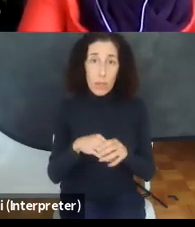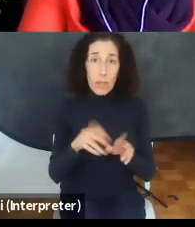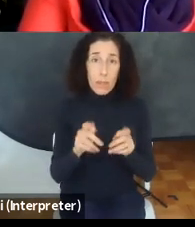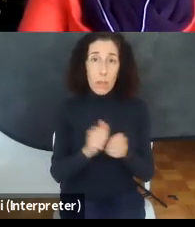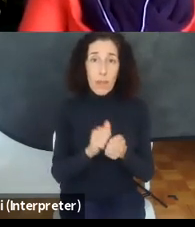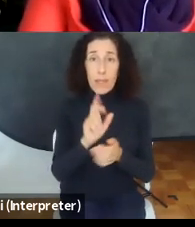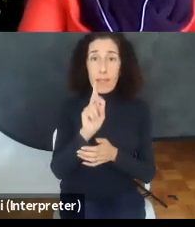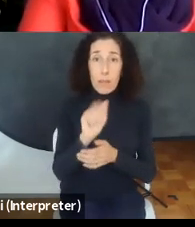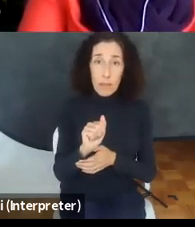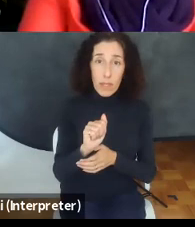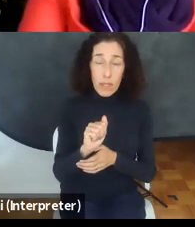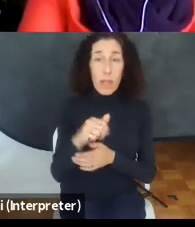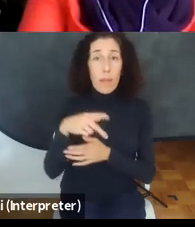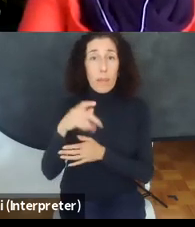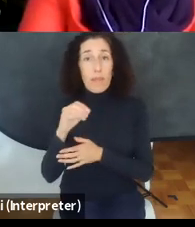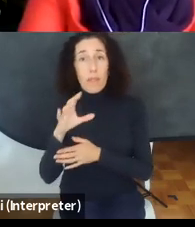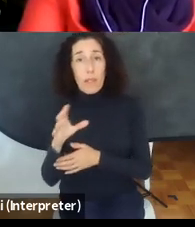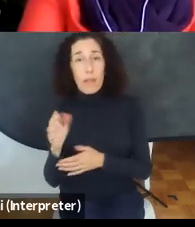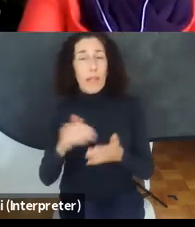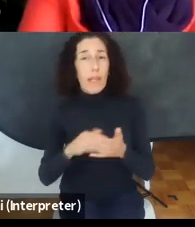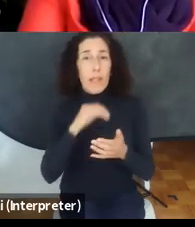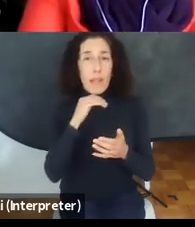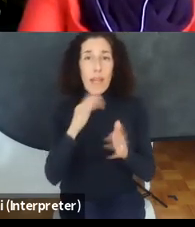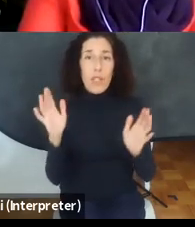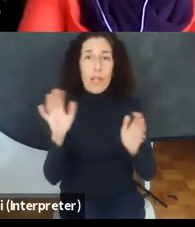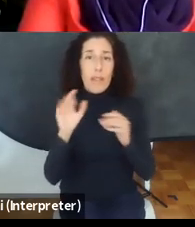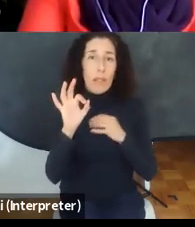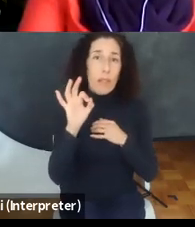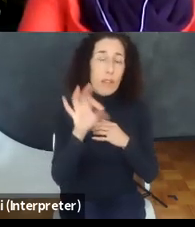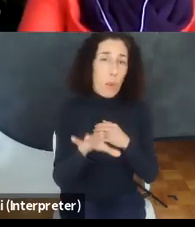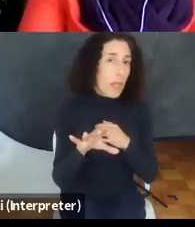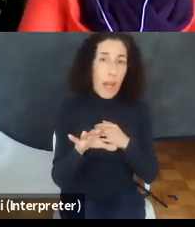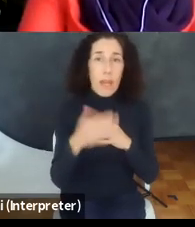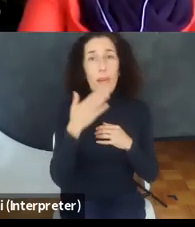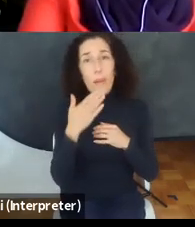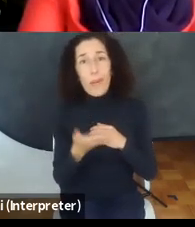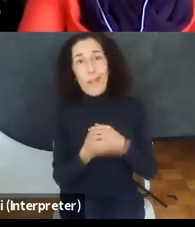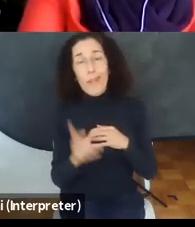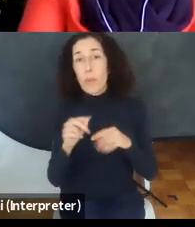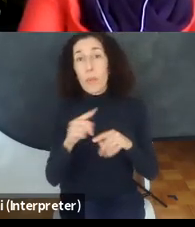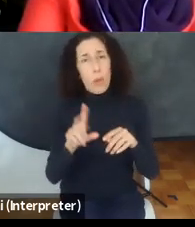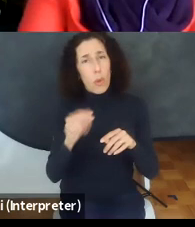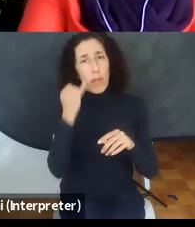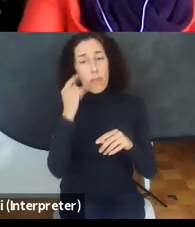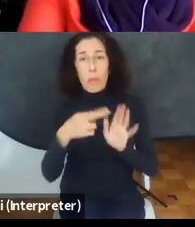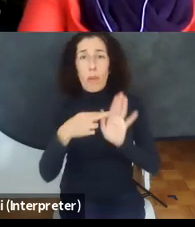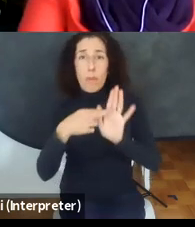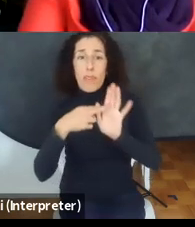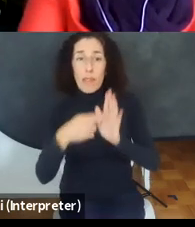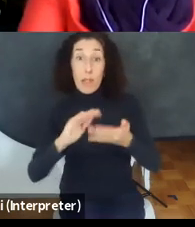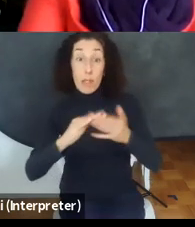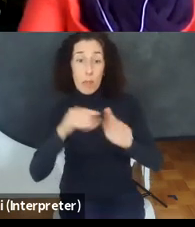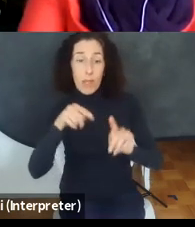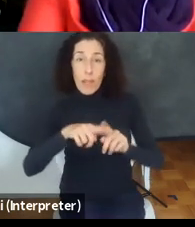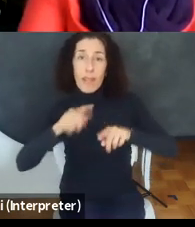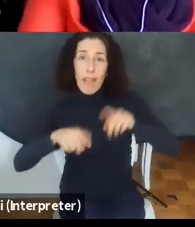of color is not just a tokenized good thing to do, but it's like, if you're representing a community, a diverse community, you